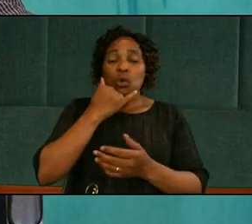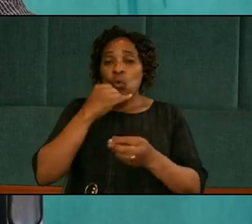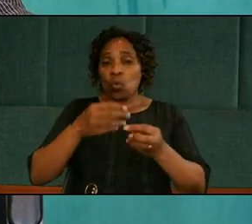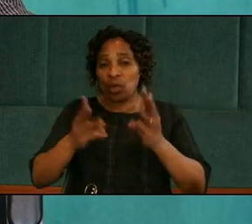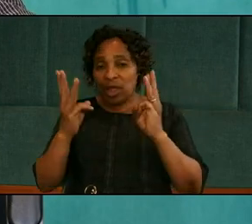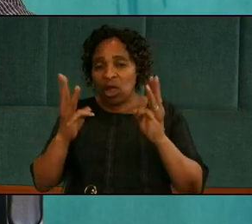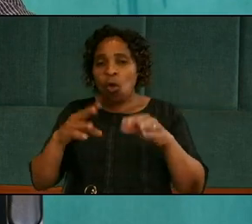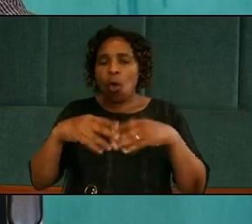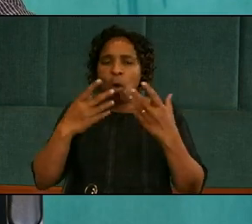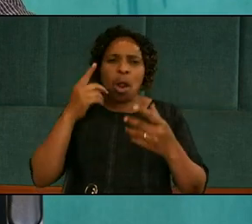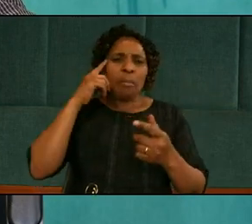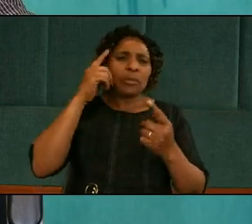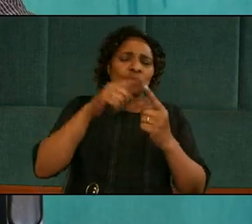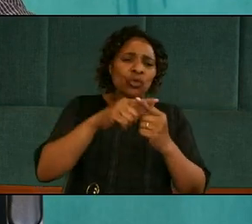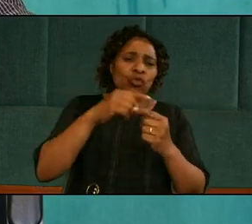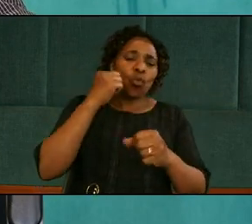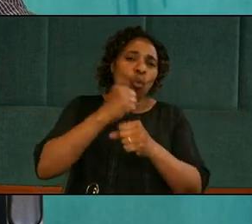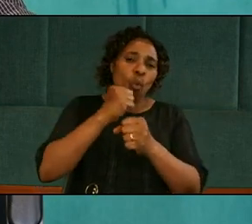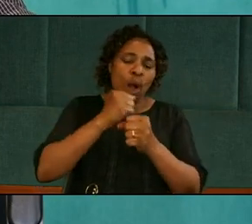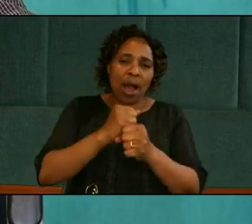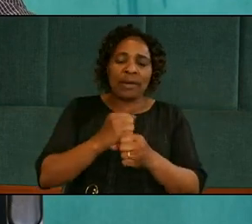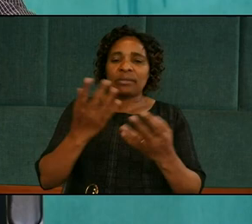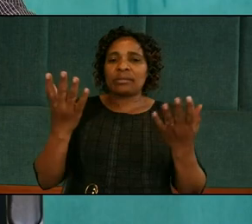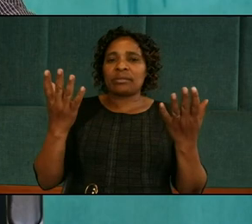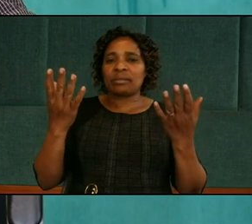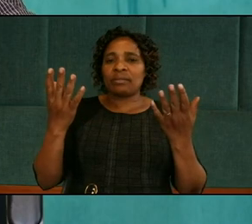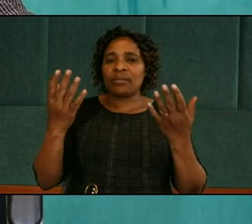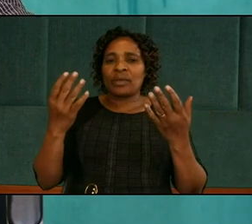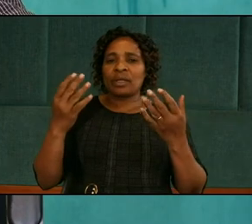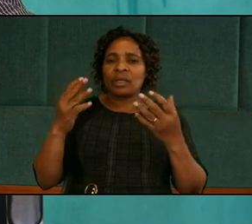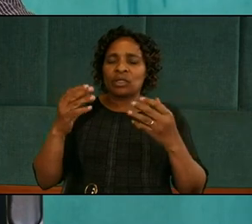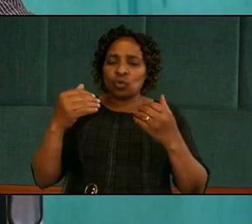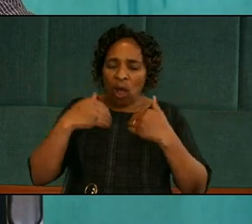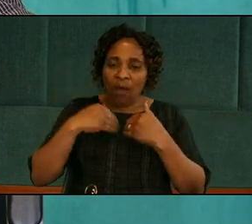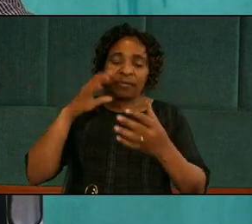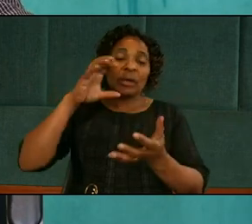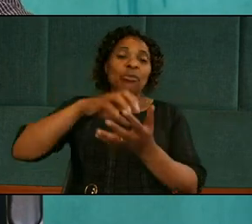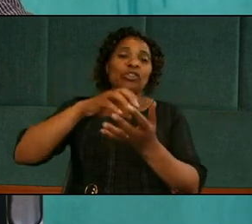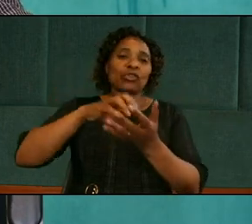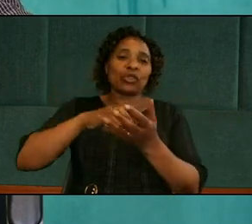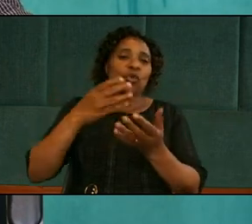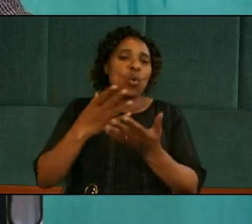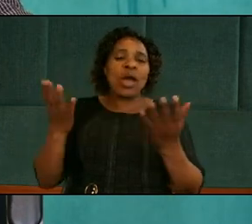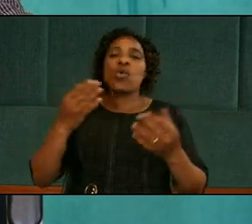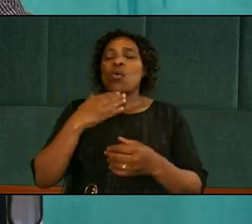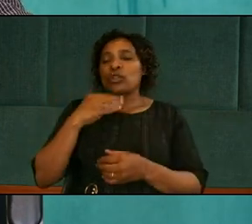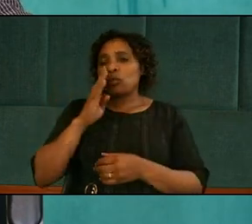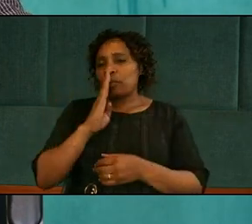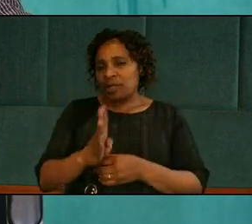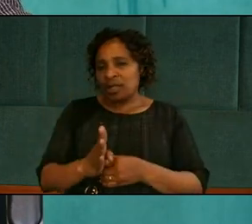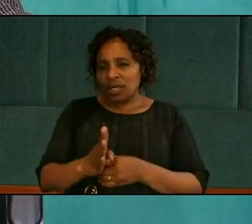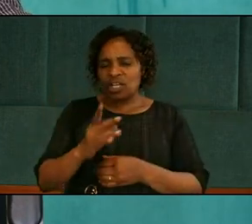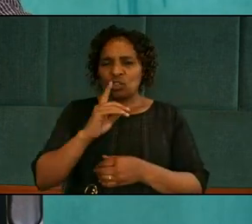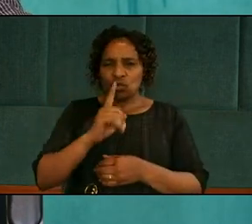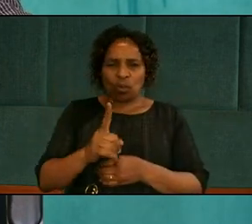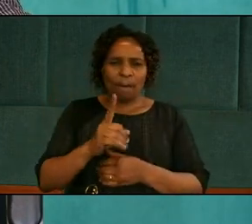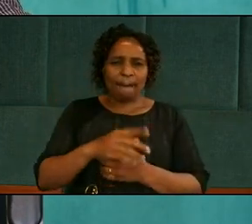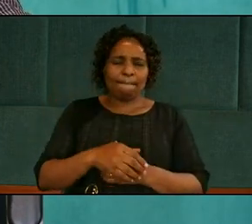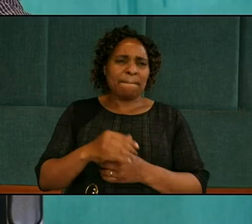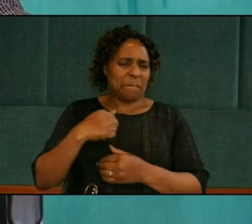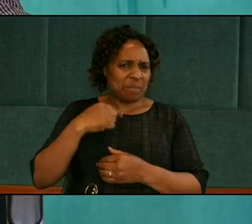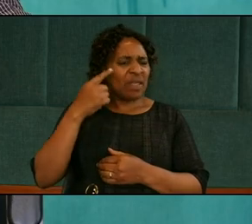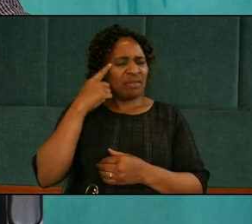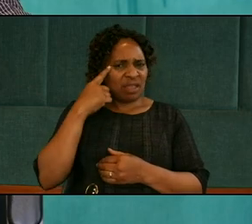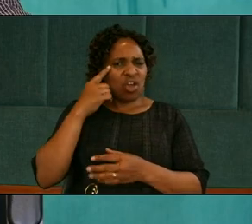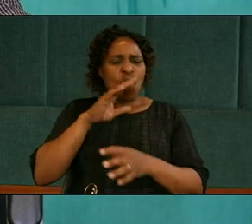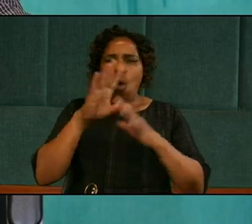can be ambitious to work legitimately to gain a position where you want to be. So yeah, I think that